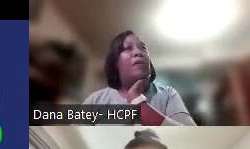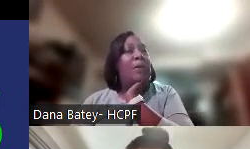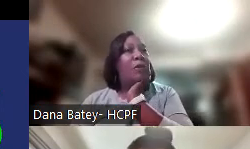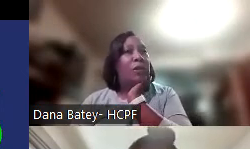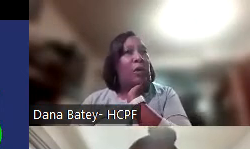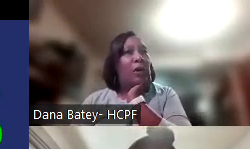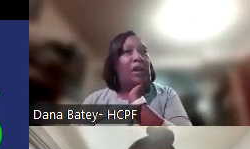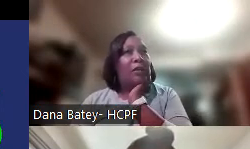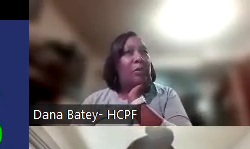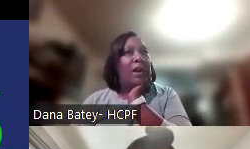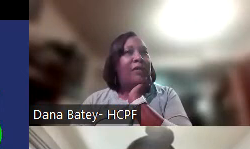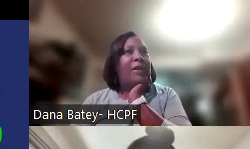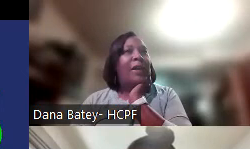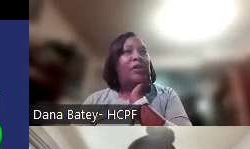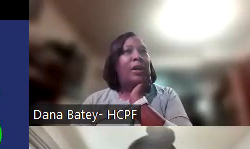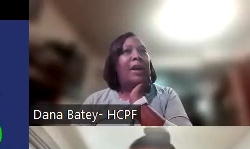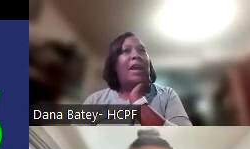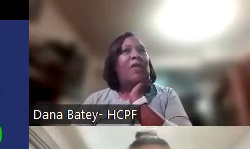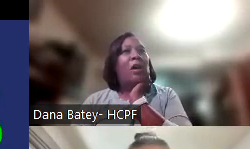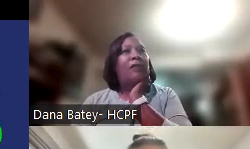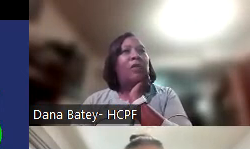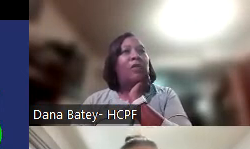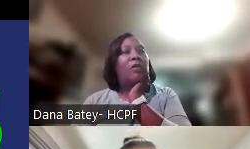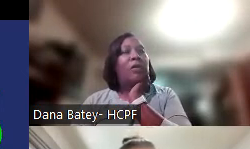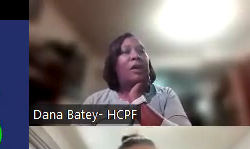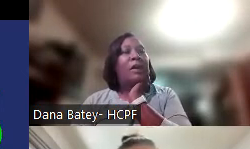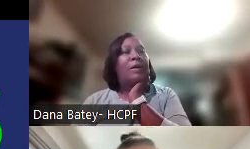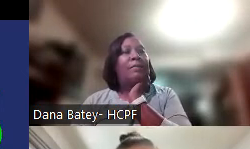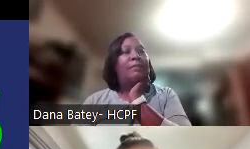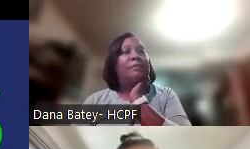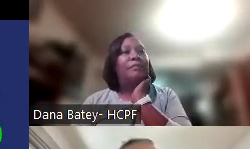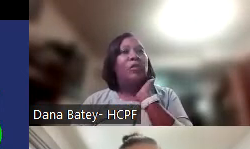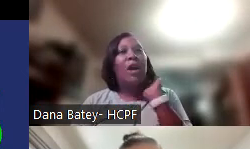by November 30th, we're asking that you kind of have all of your